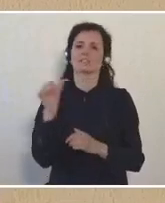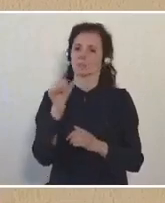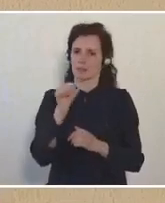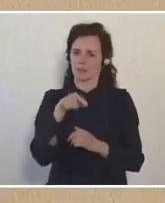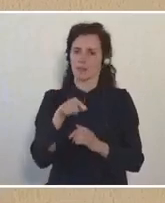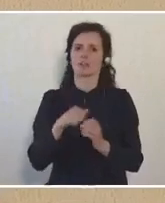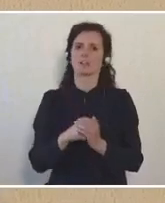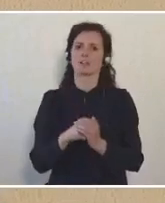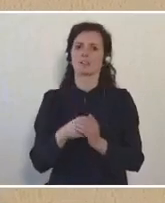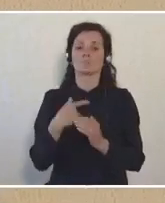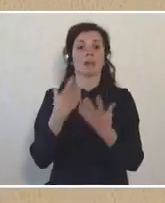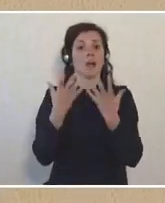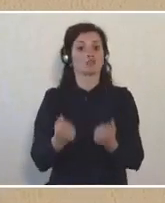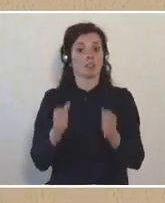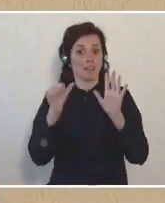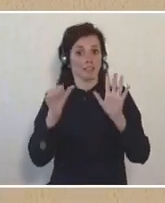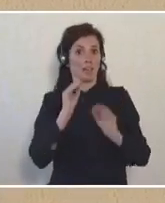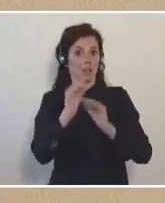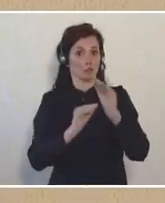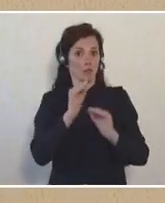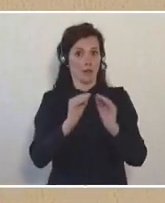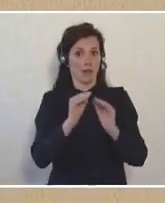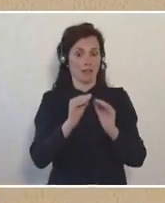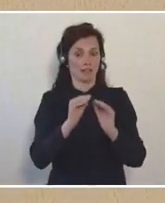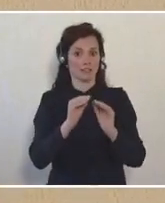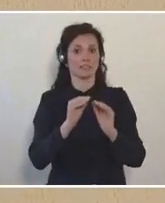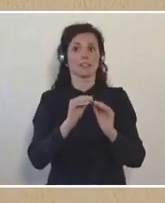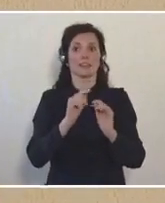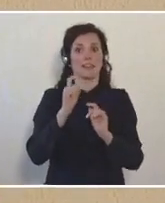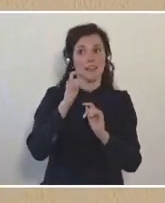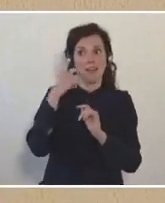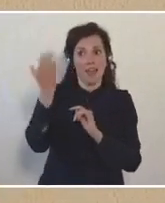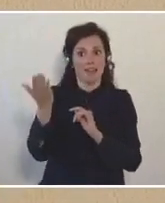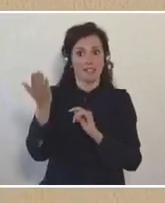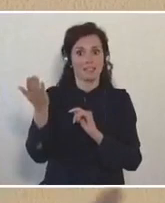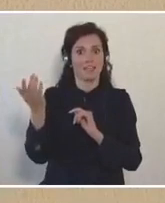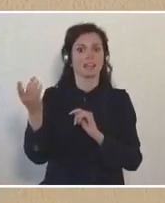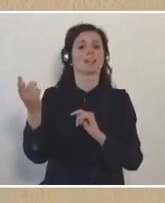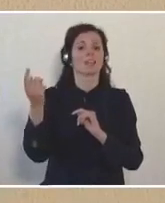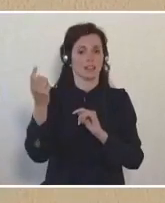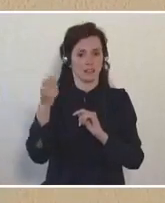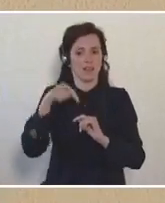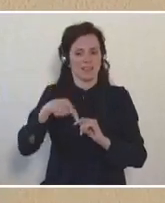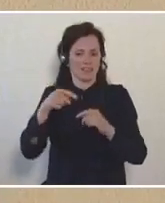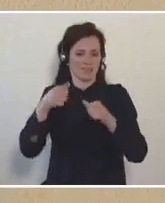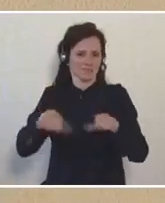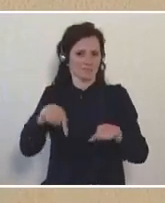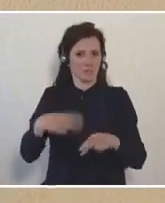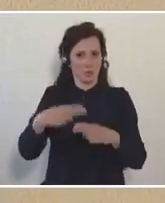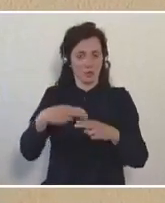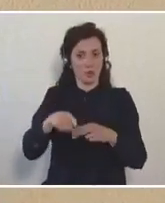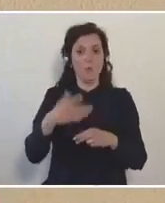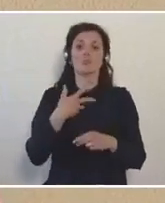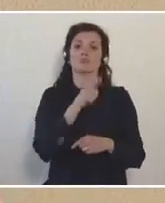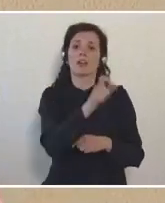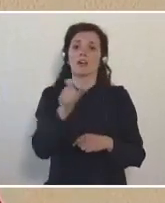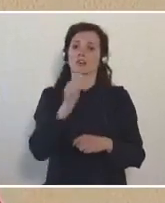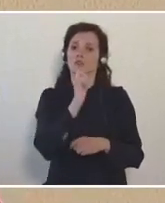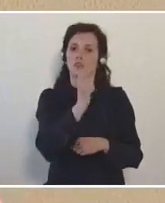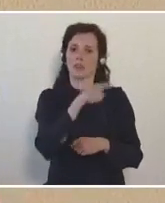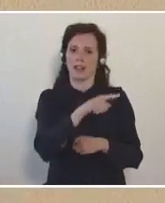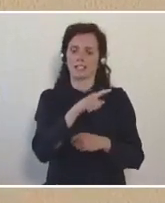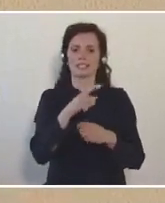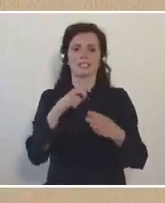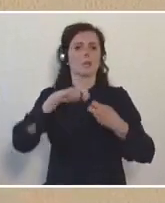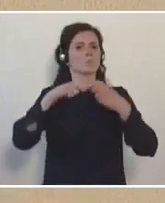correspondents in Rome, from journalists based in Brussels who are connected here, and from Italian journalists